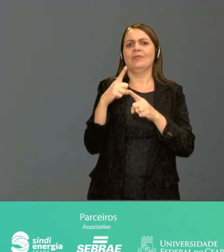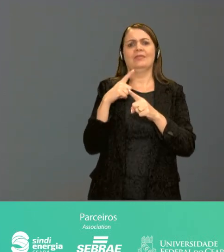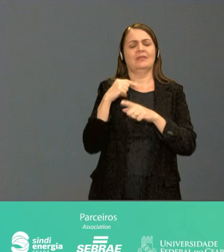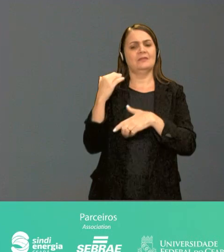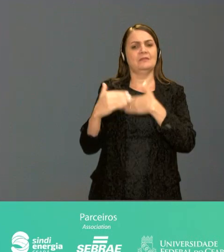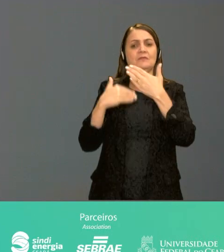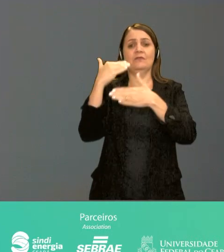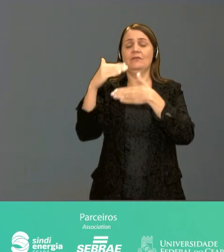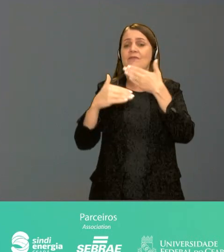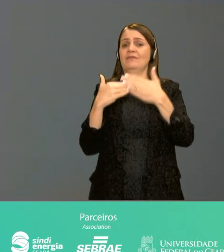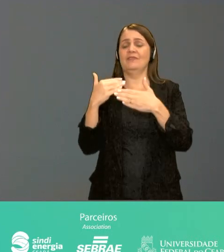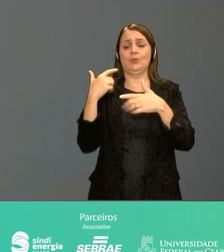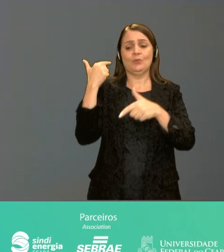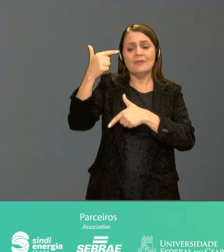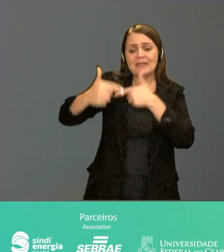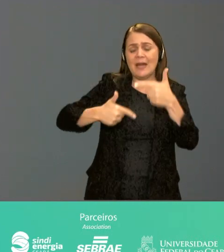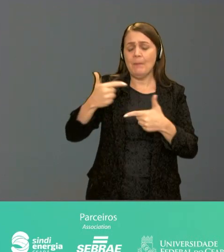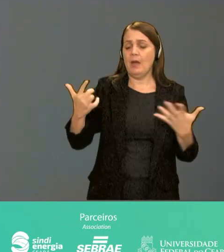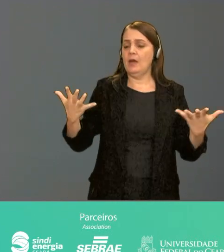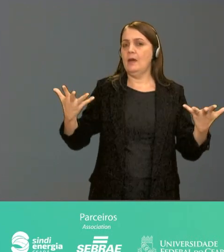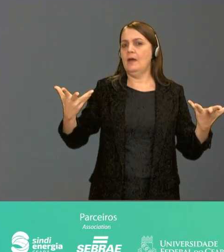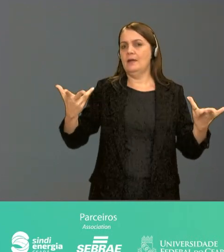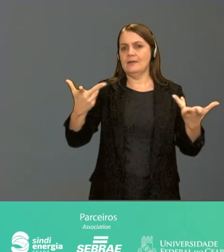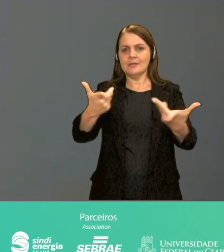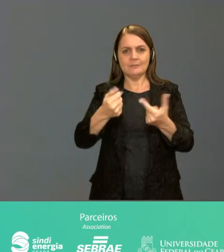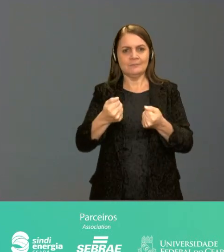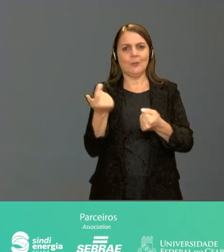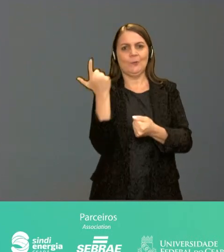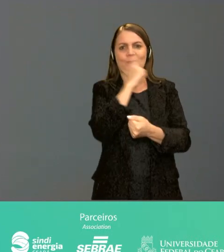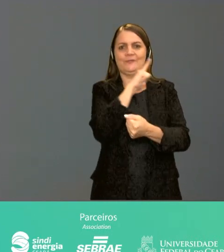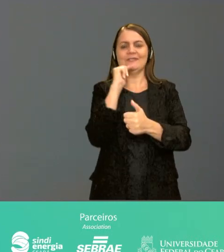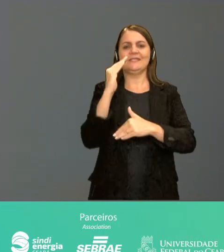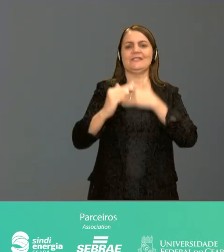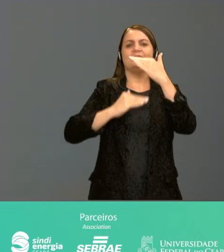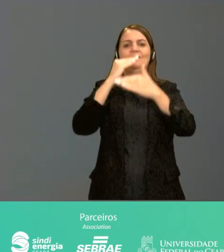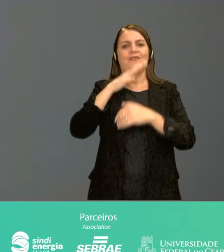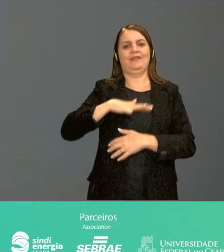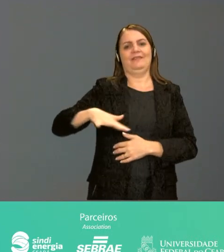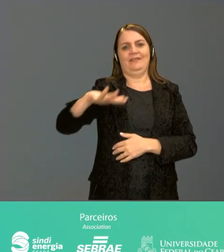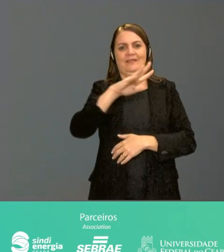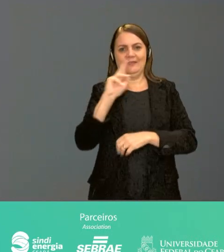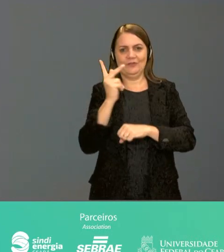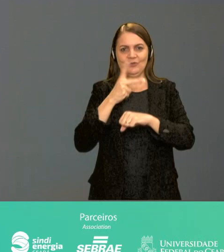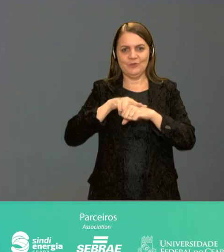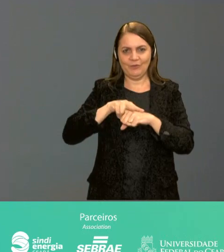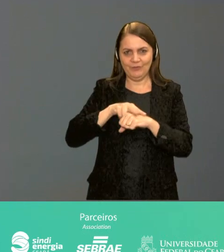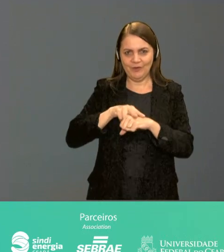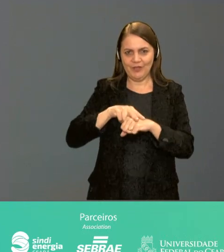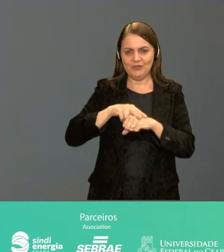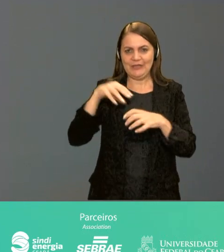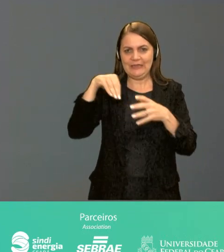fantástico work para and desenvolver esse help advance mercado the market do of green hidrogênio verde hydrogen no in Brasil. Brazil. Obrigada.